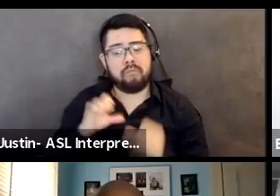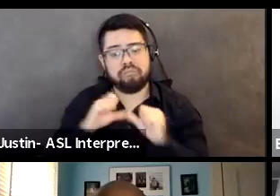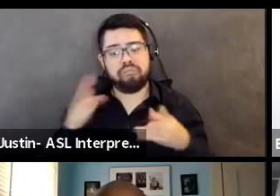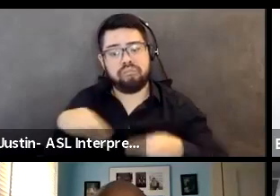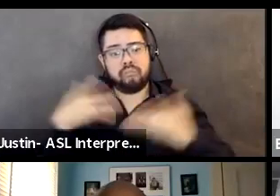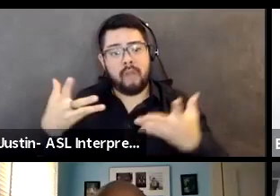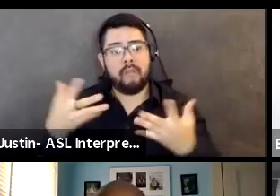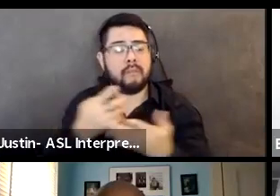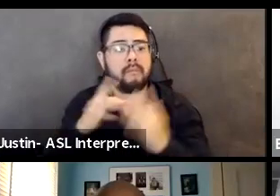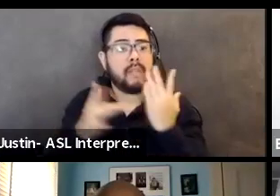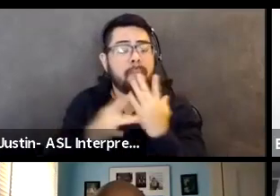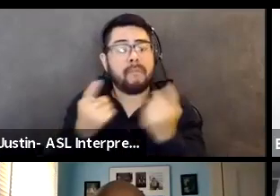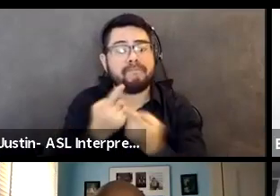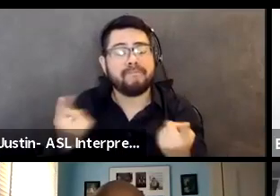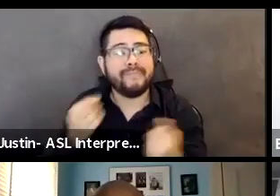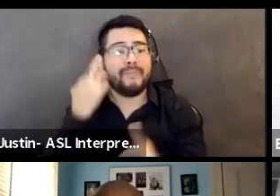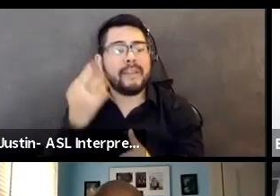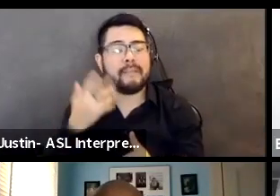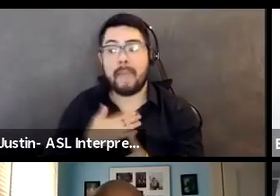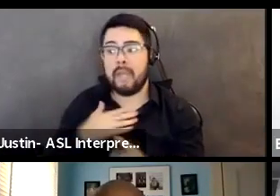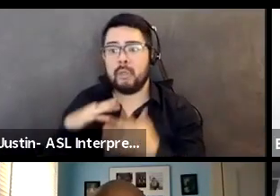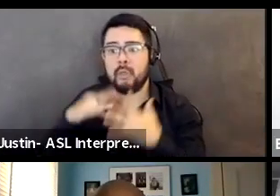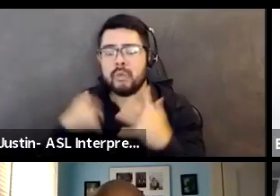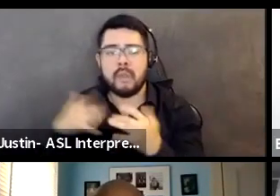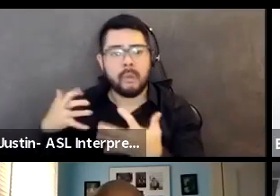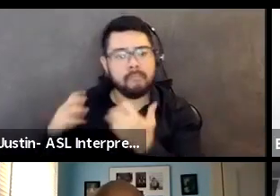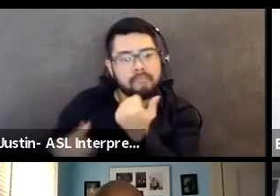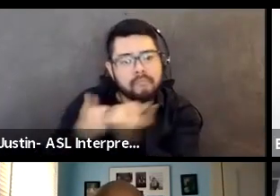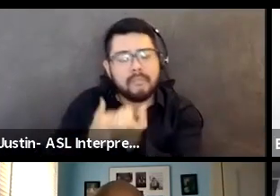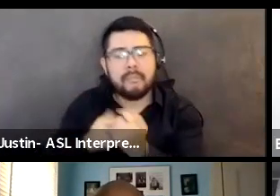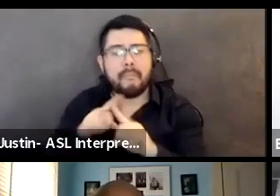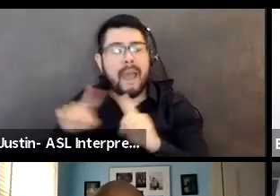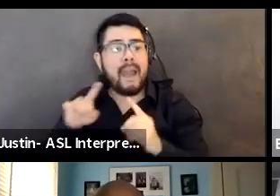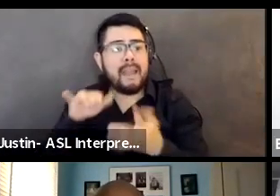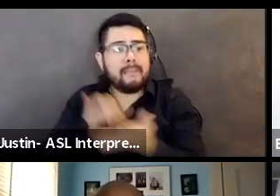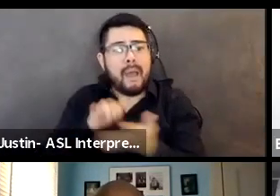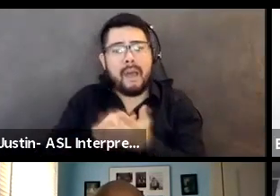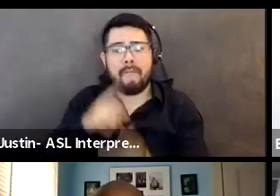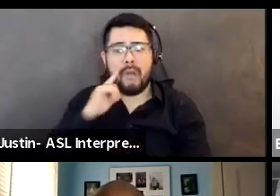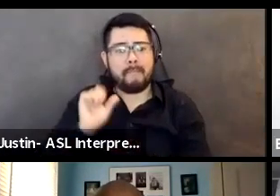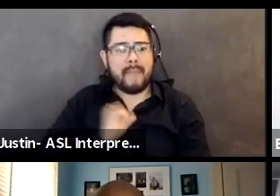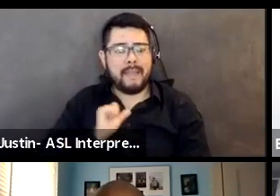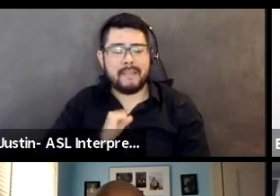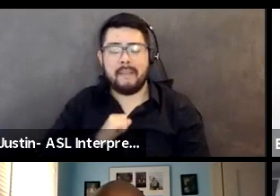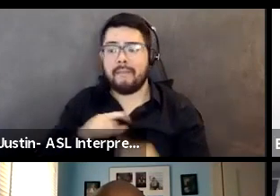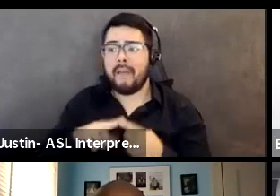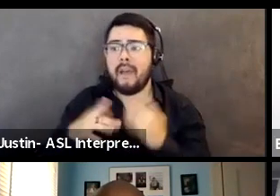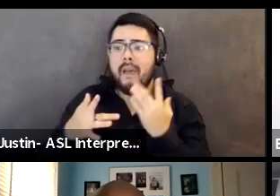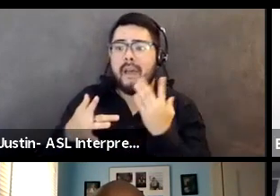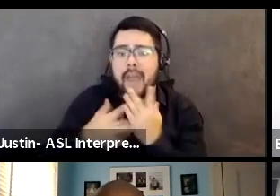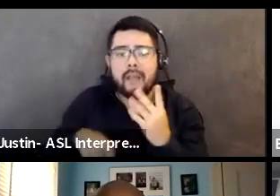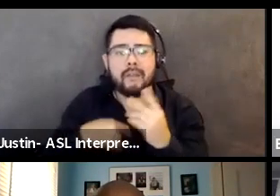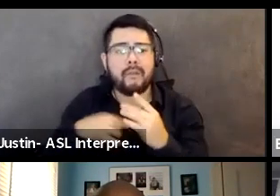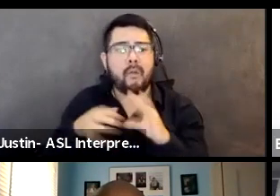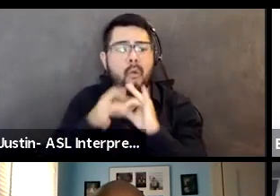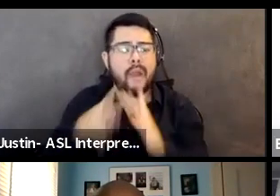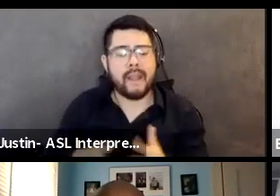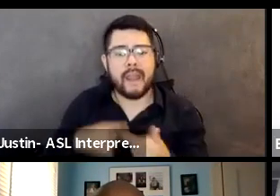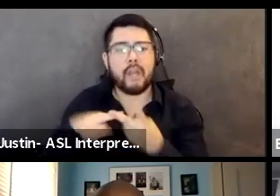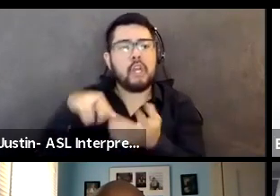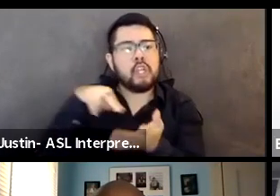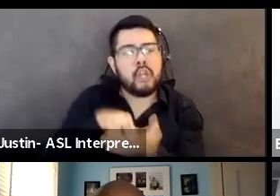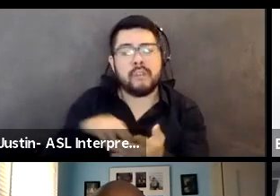because i care about my students but i cannot continue to do the job of a clerk a tech coordinator a nurse etc and then get